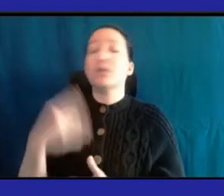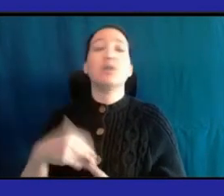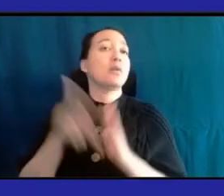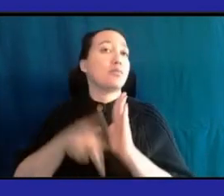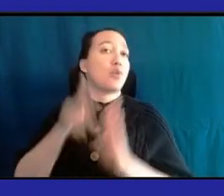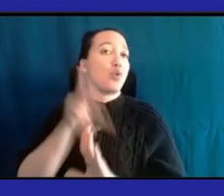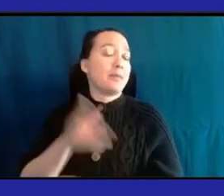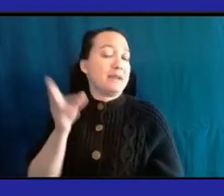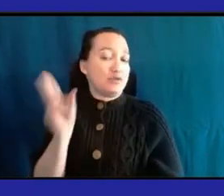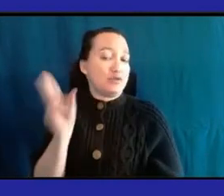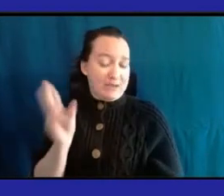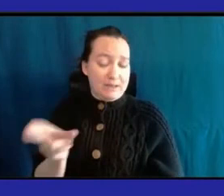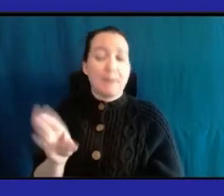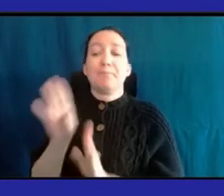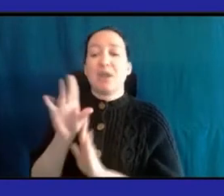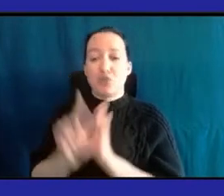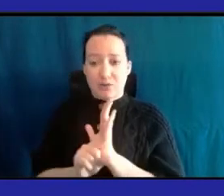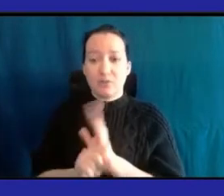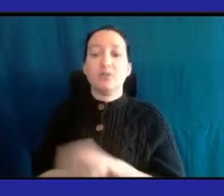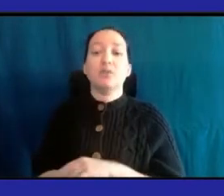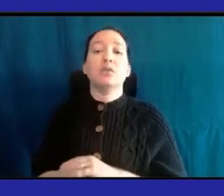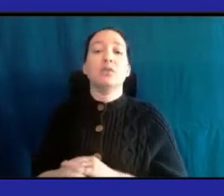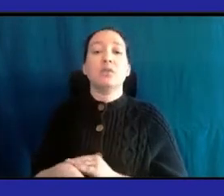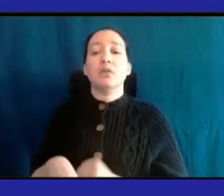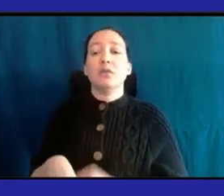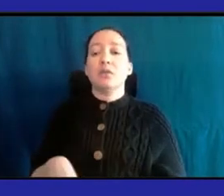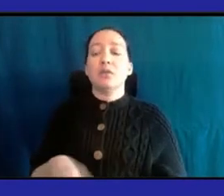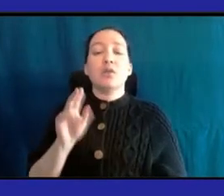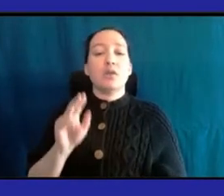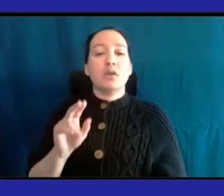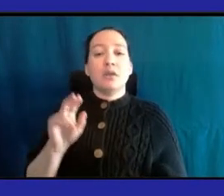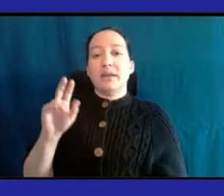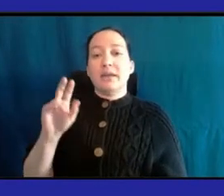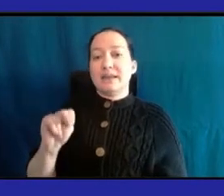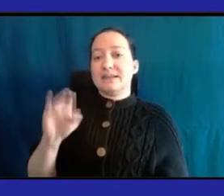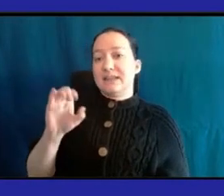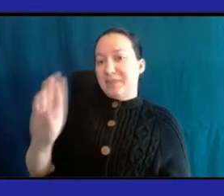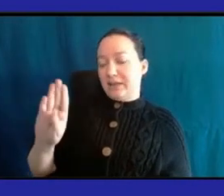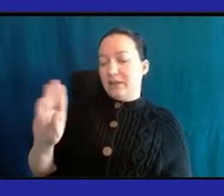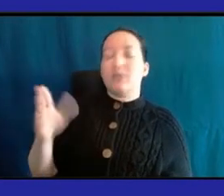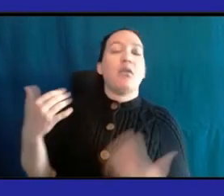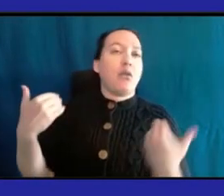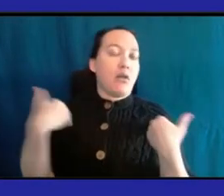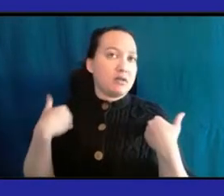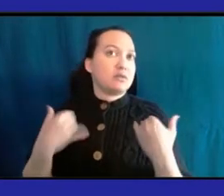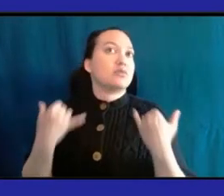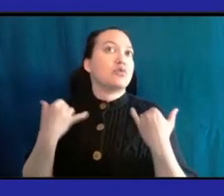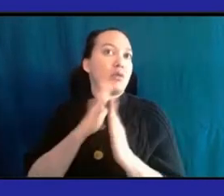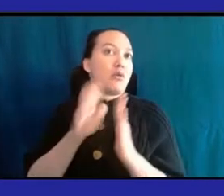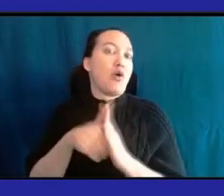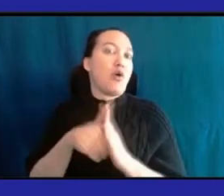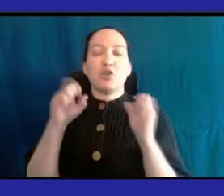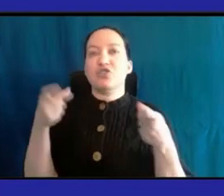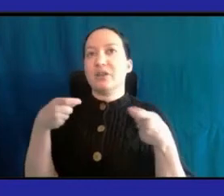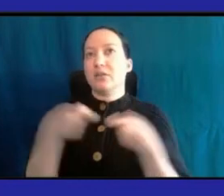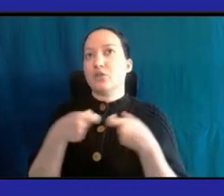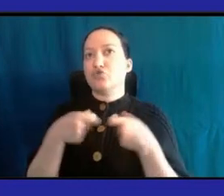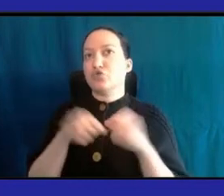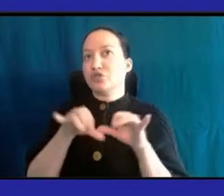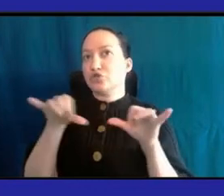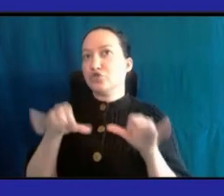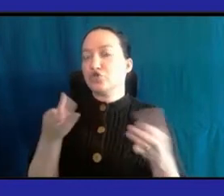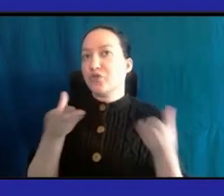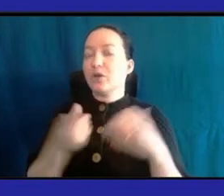history and background, NCB, North Central Bronx, currently has all of its emergency electrical services on a single